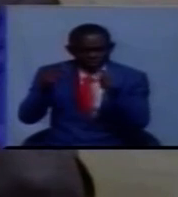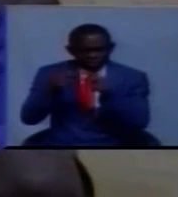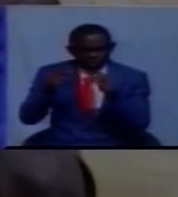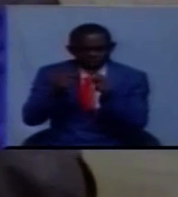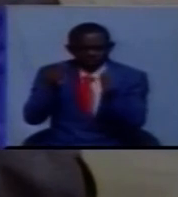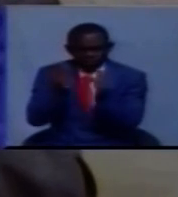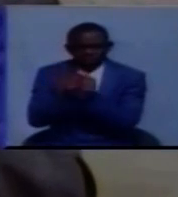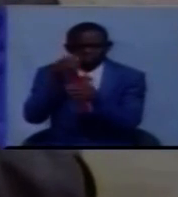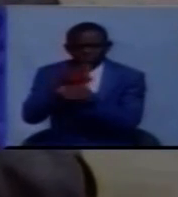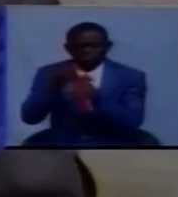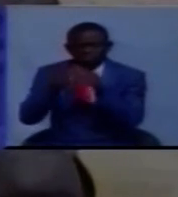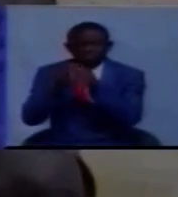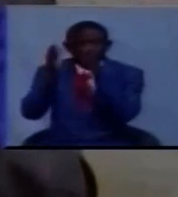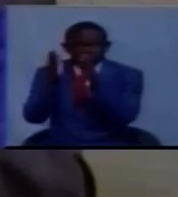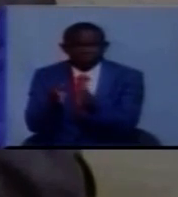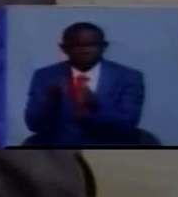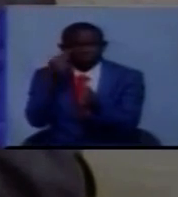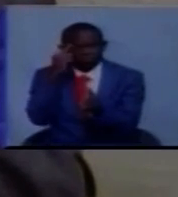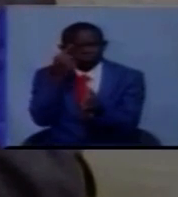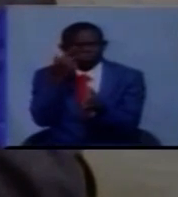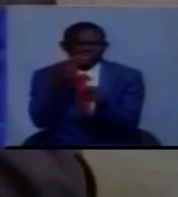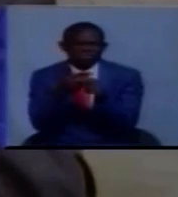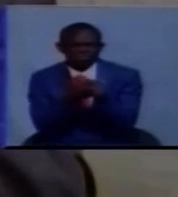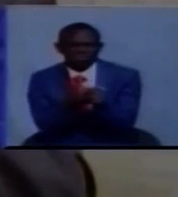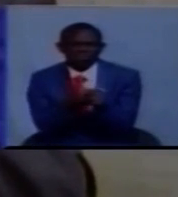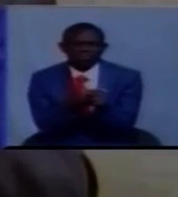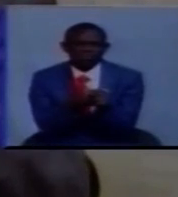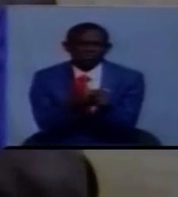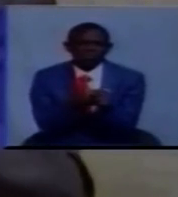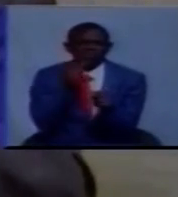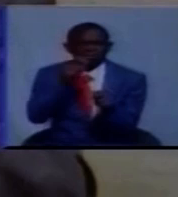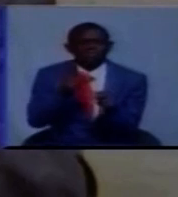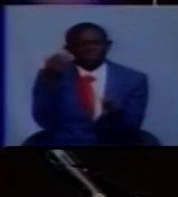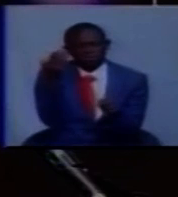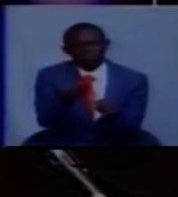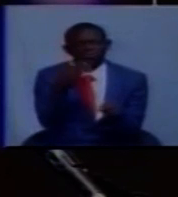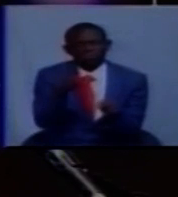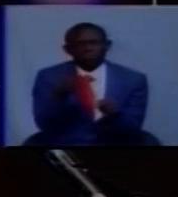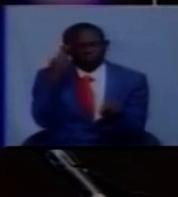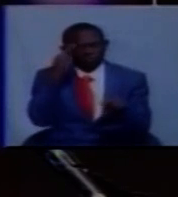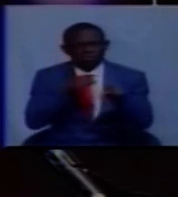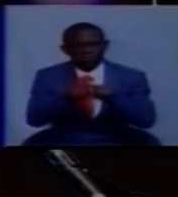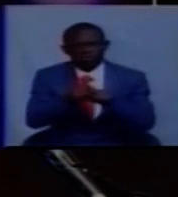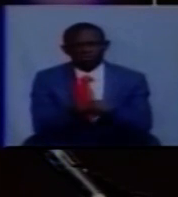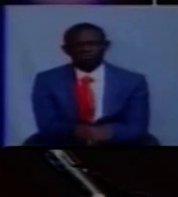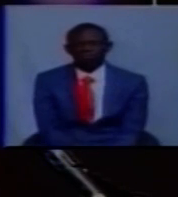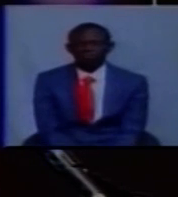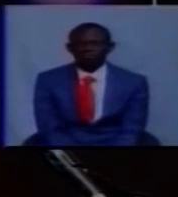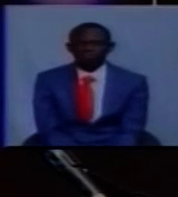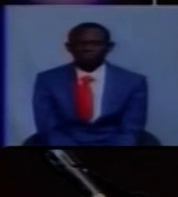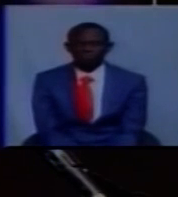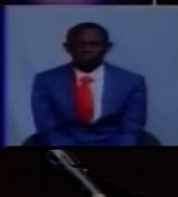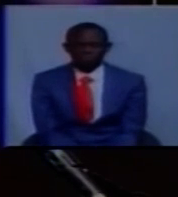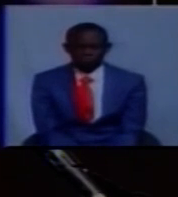to invest in that equipment. So it has got to be on a permanent arrangement. Now that this, you've sort of criminalized the issue